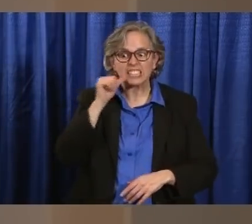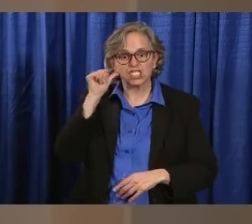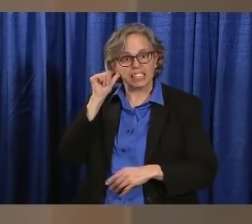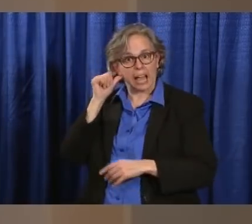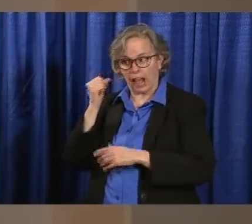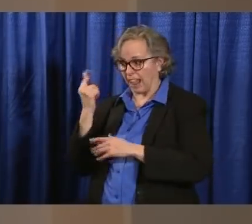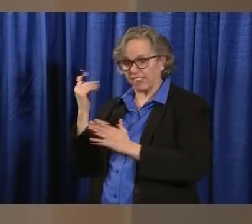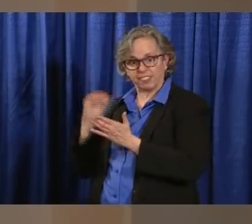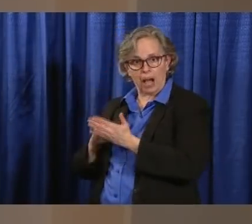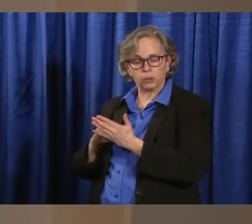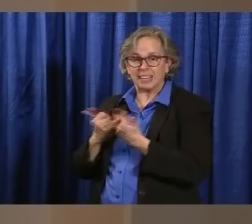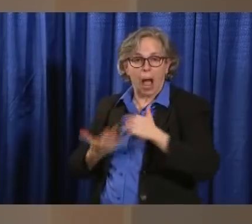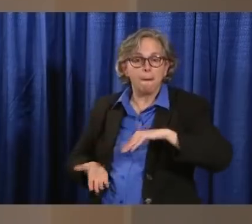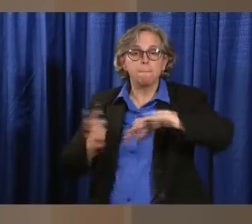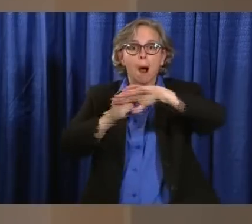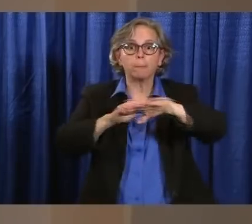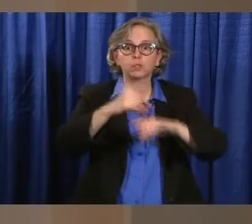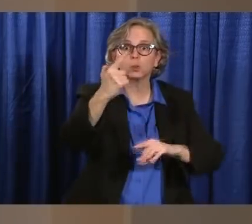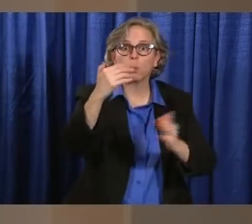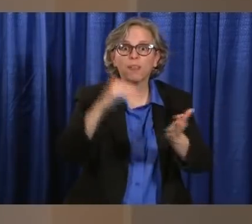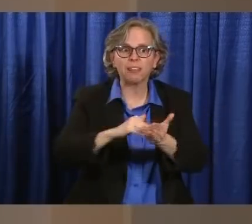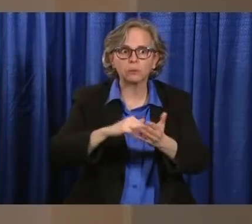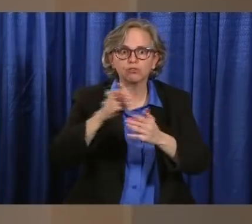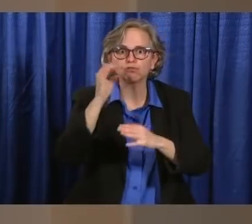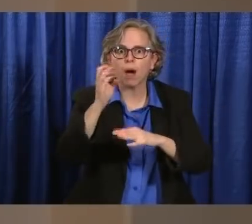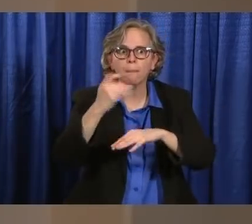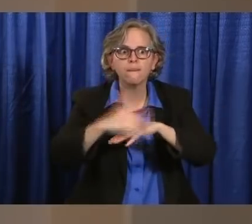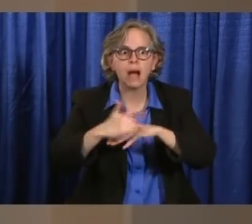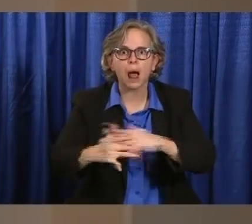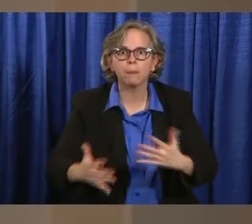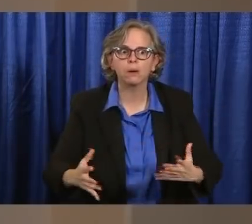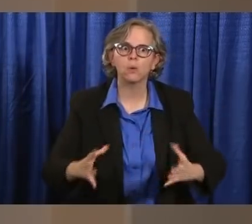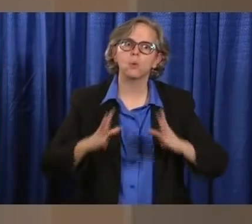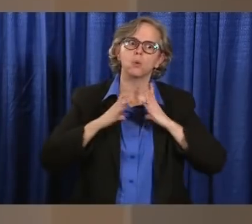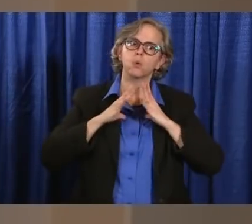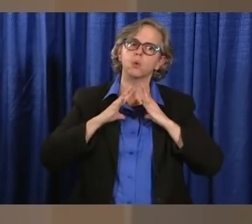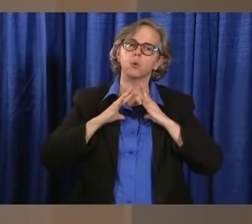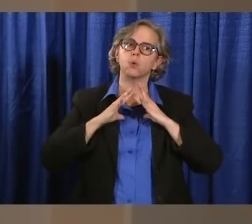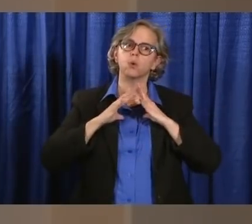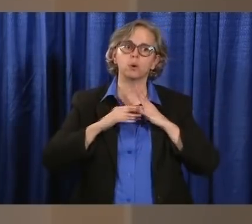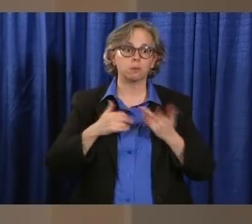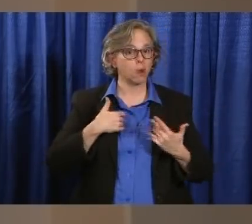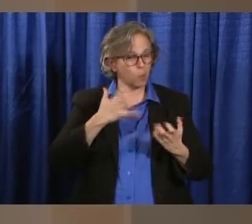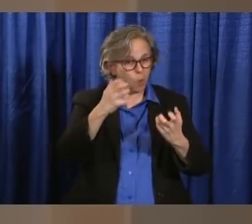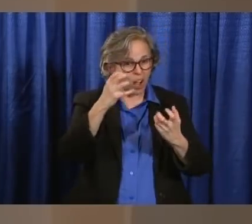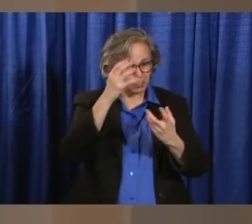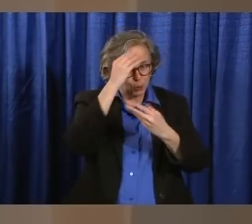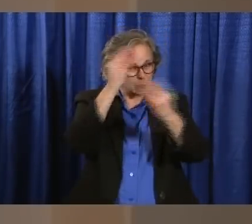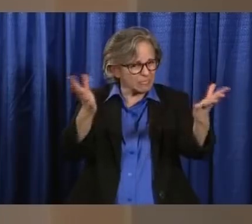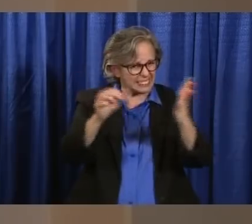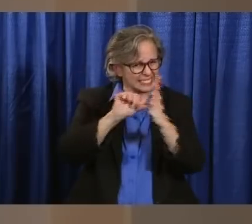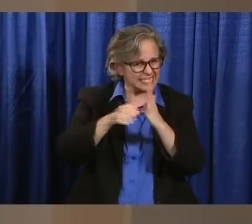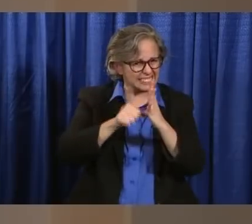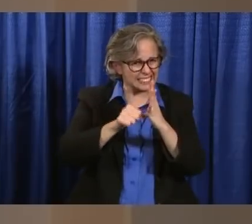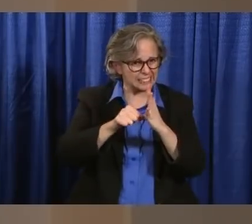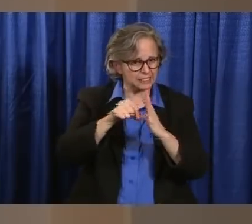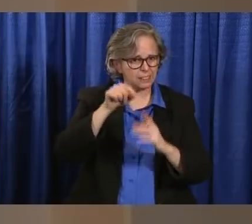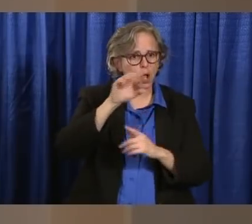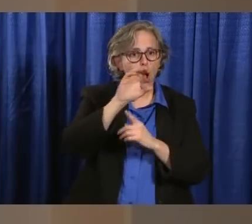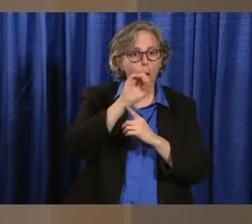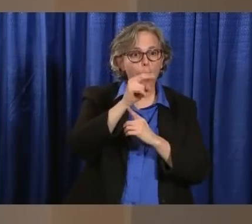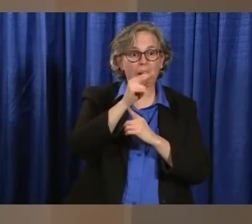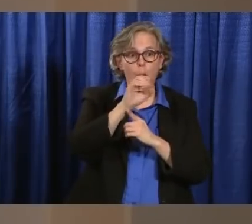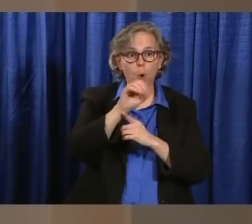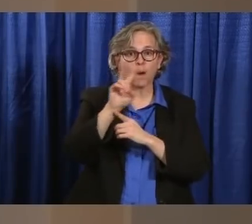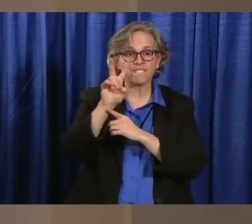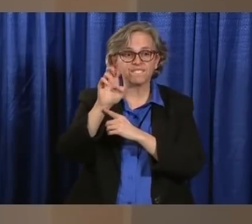that I know that everybody will care about. We have the Ohio Veterans Homes in Sandusky and